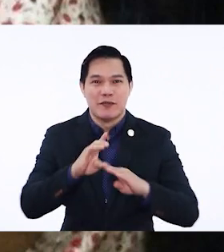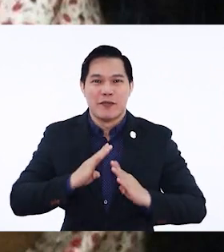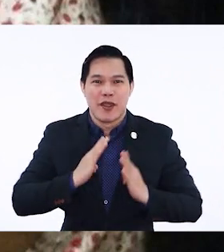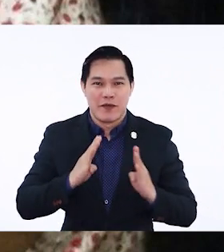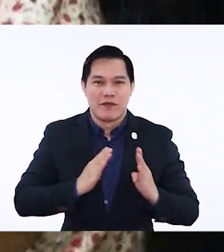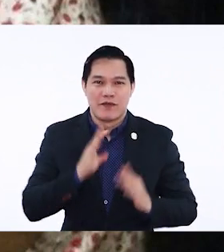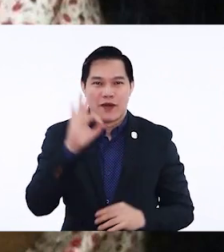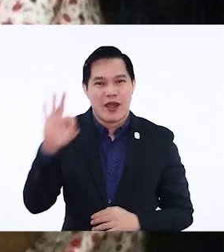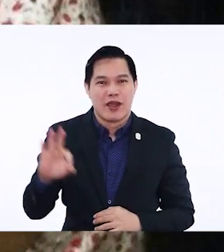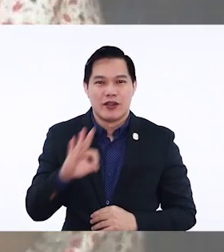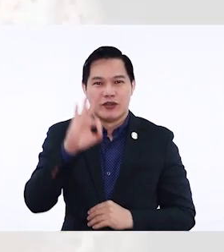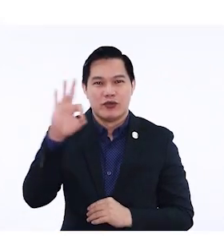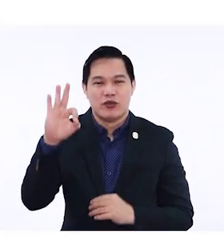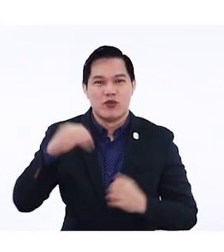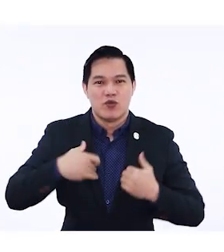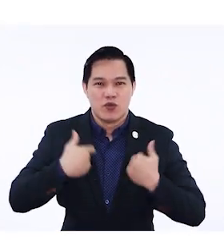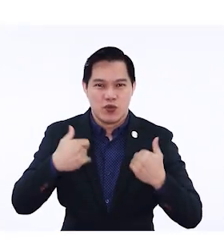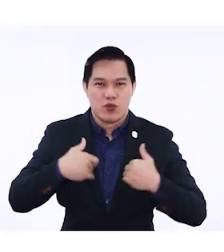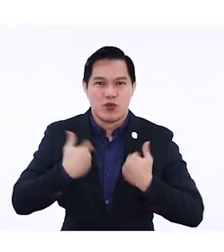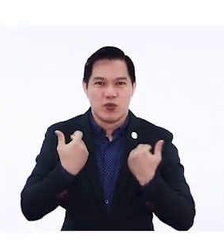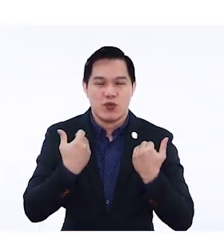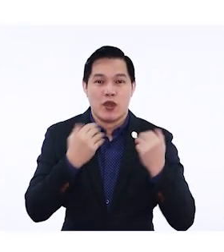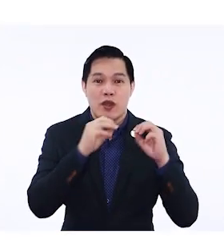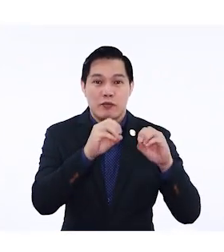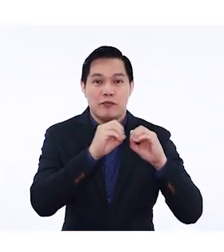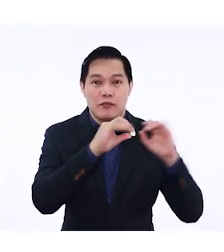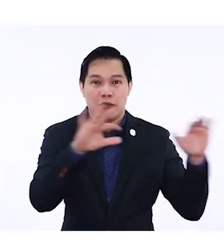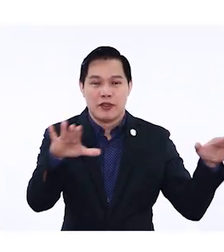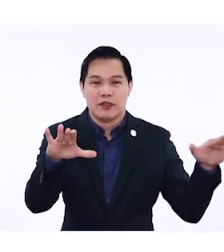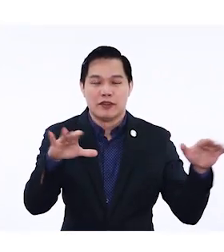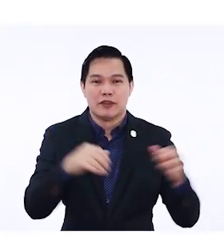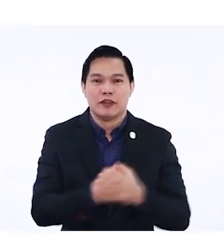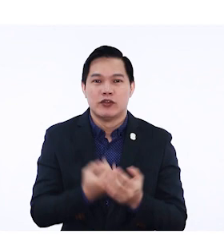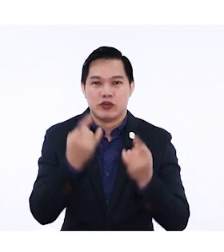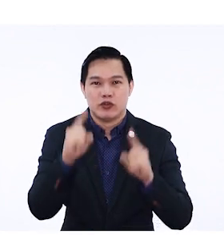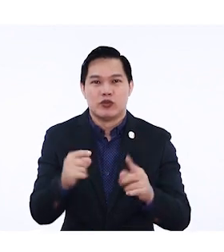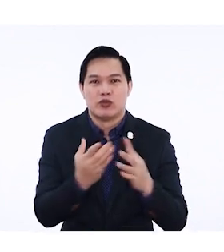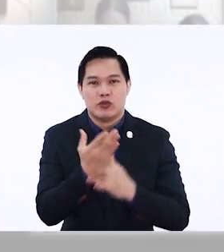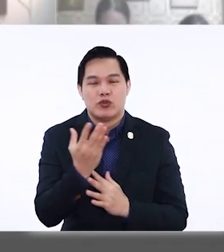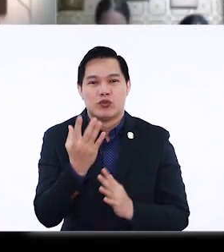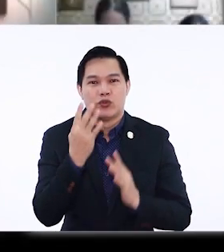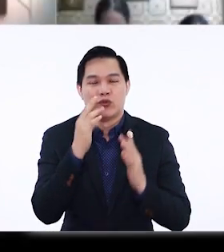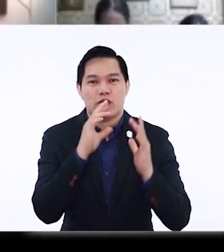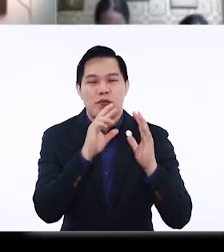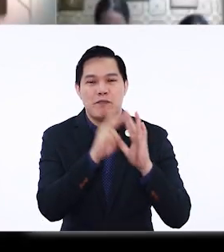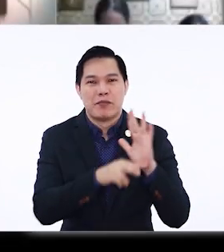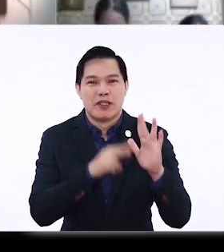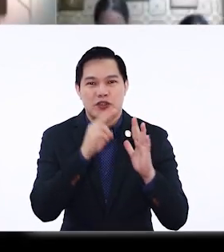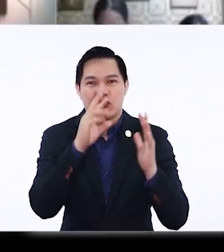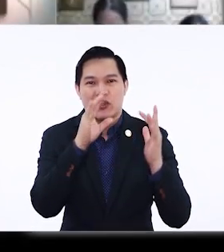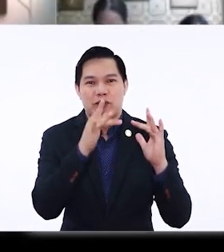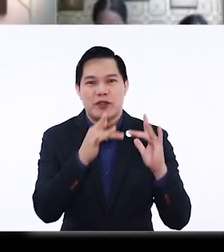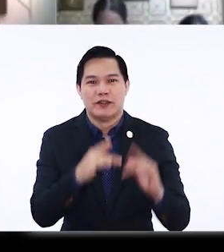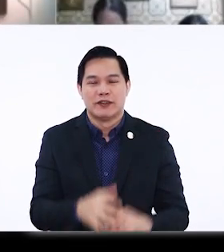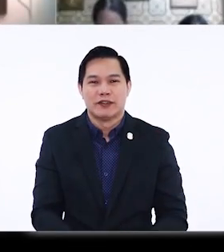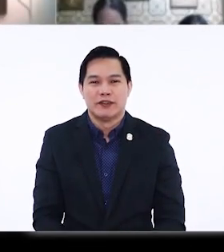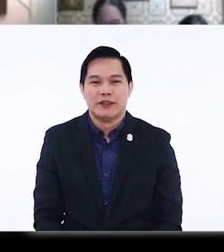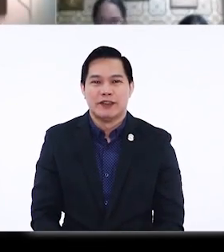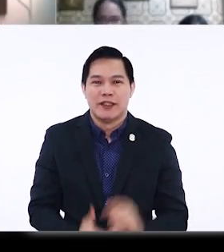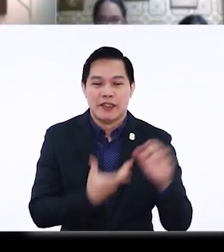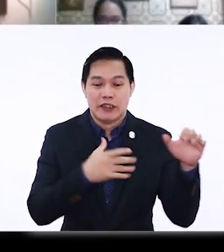A district Binhi Friday Youth Mission activity was held by means of WebEx online